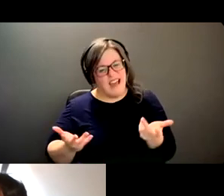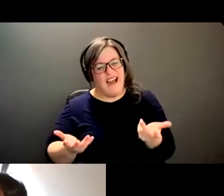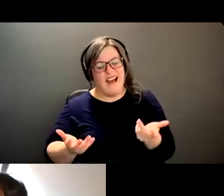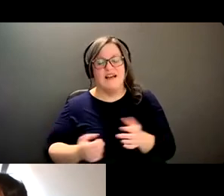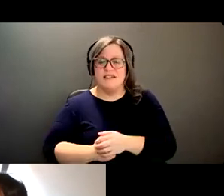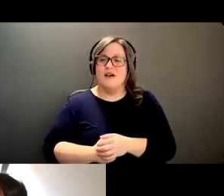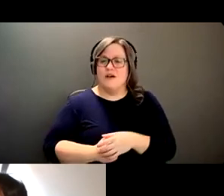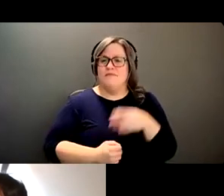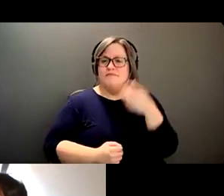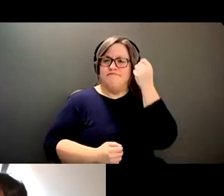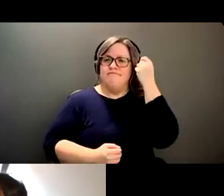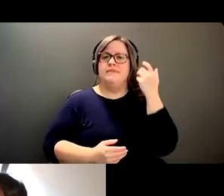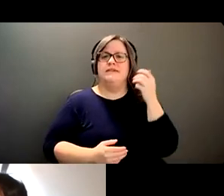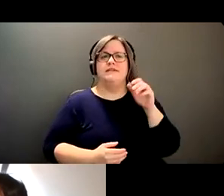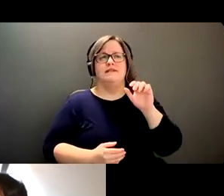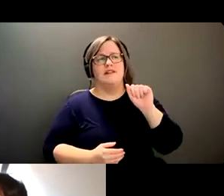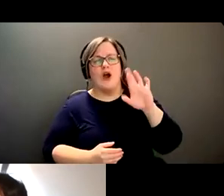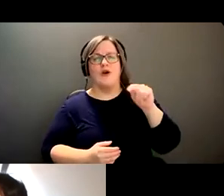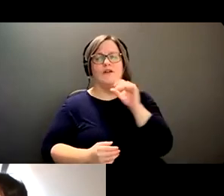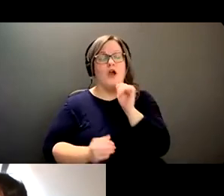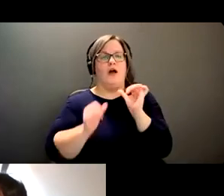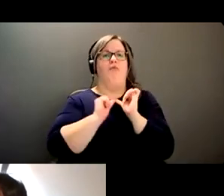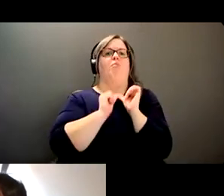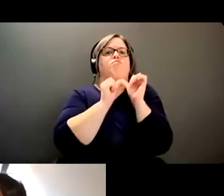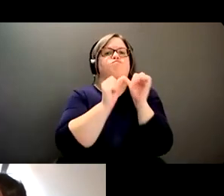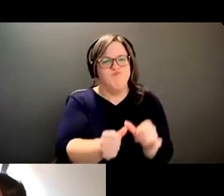precarity in all those spaces. And